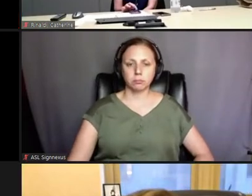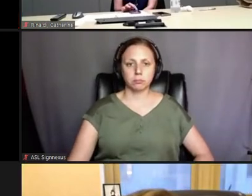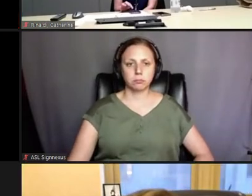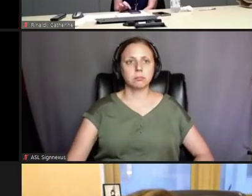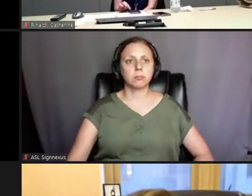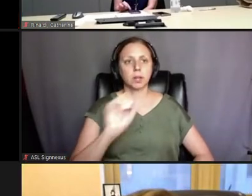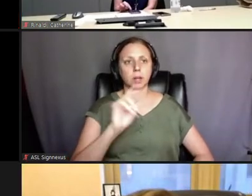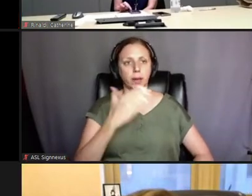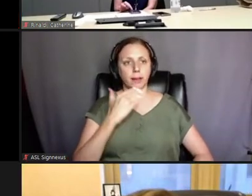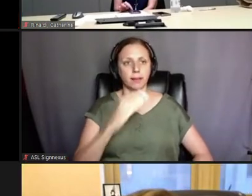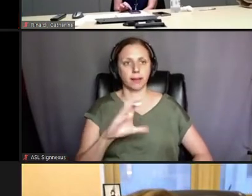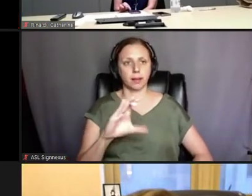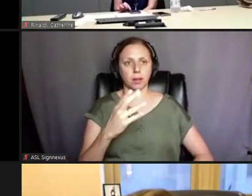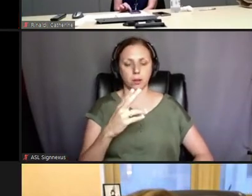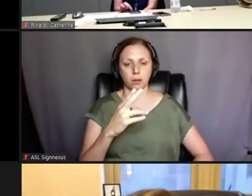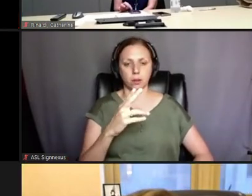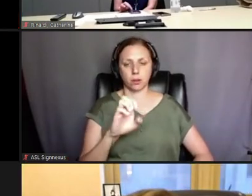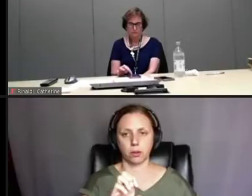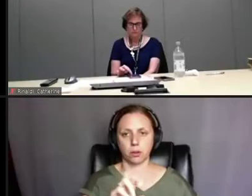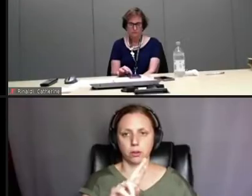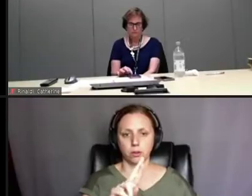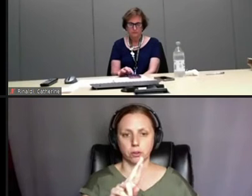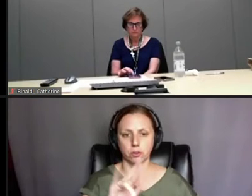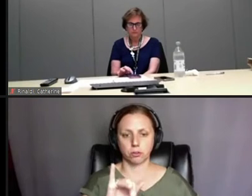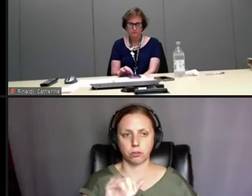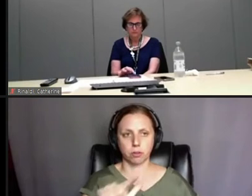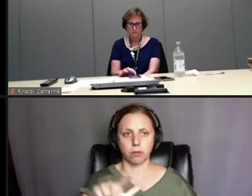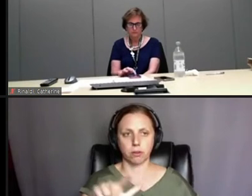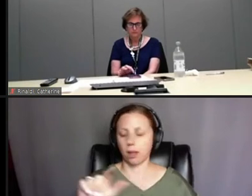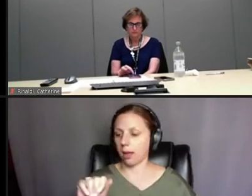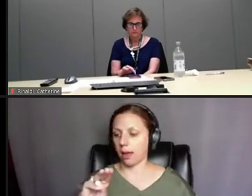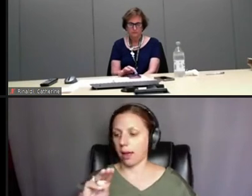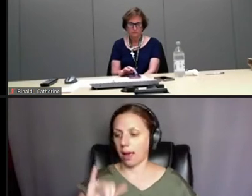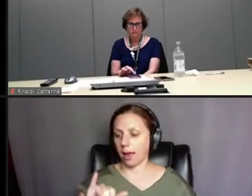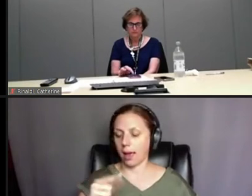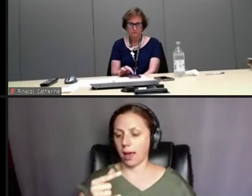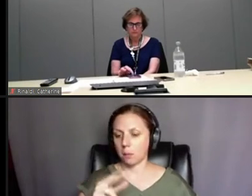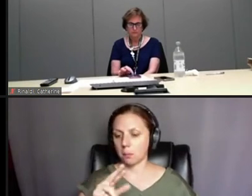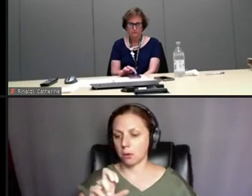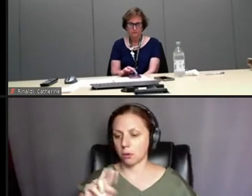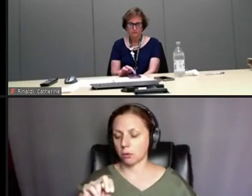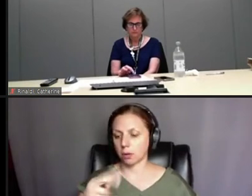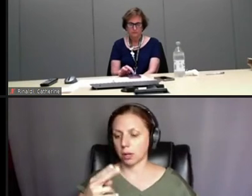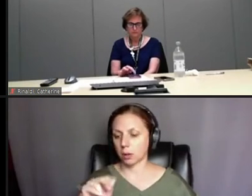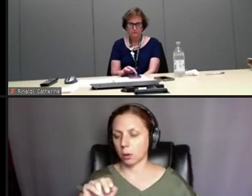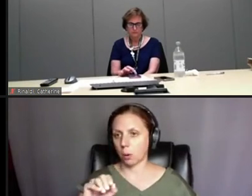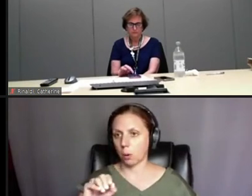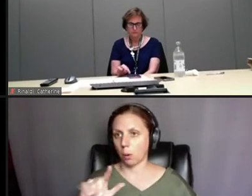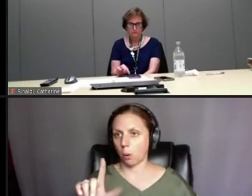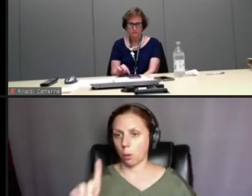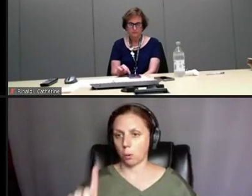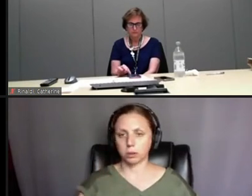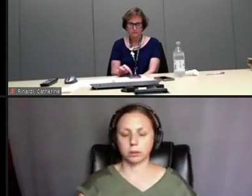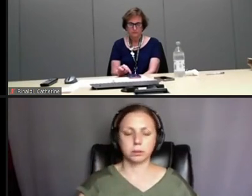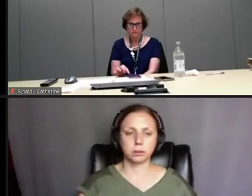Thank you, Cheryl. Okay, so we have Amy Greenholz, followed by Judy Epstein.